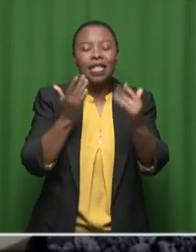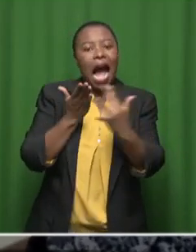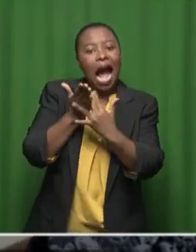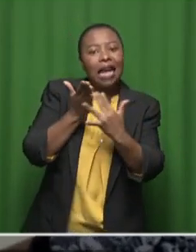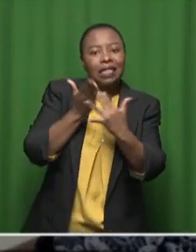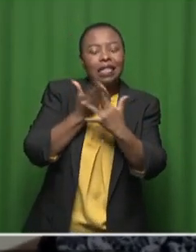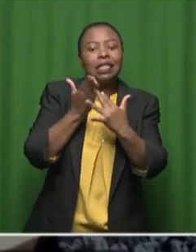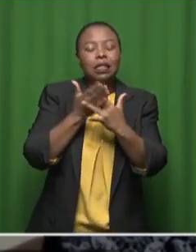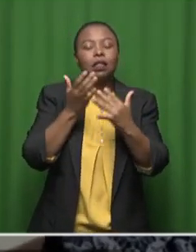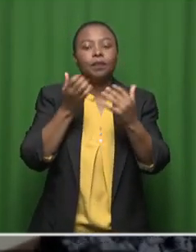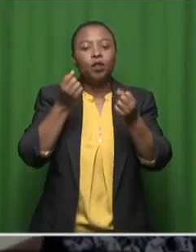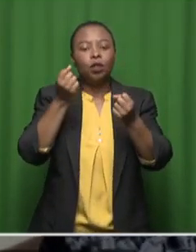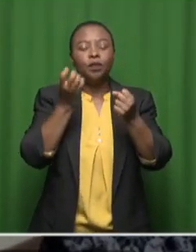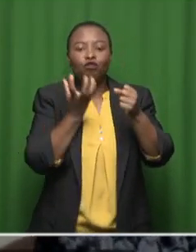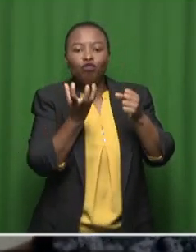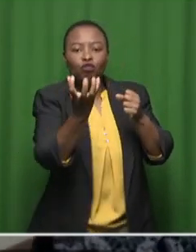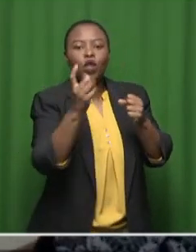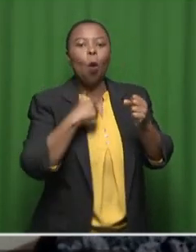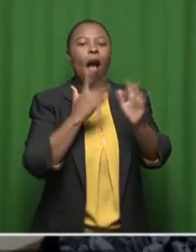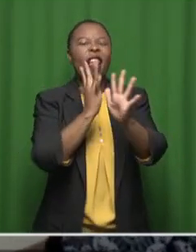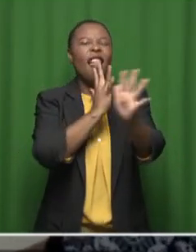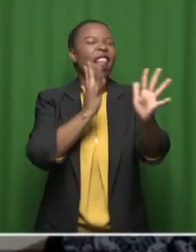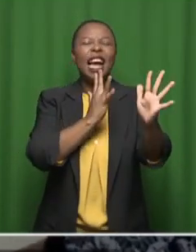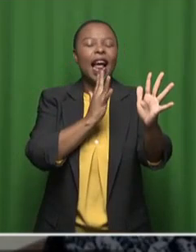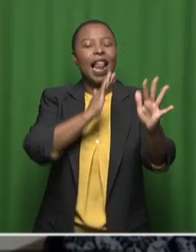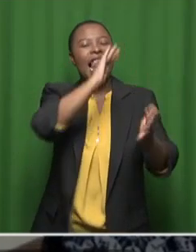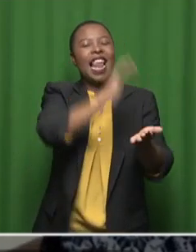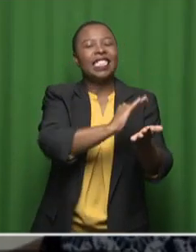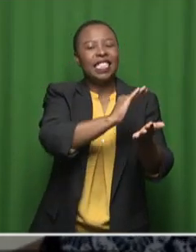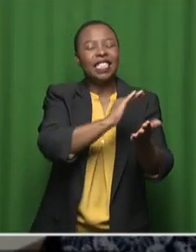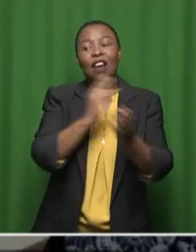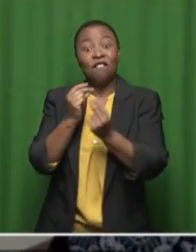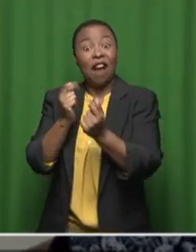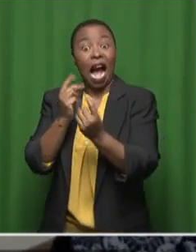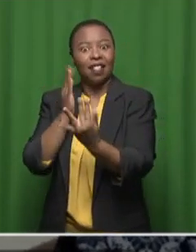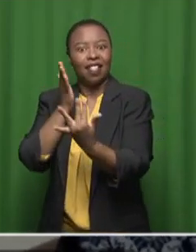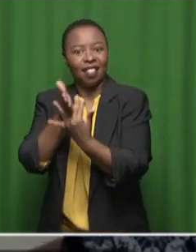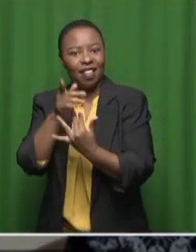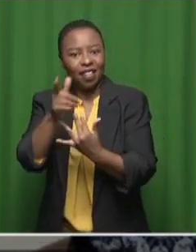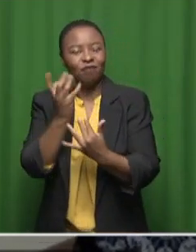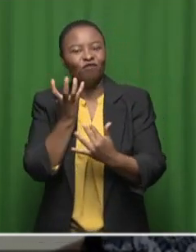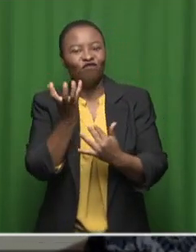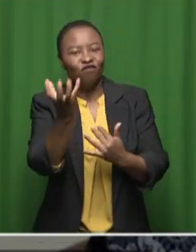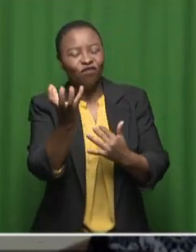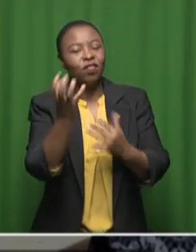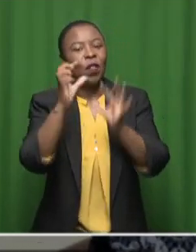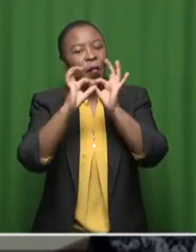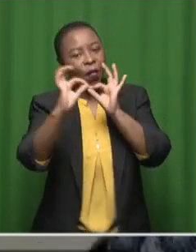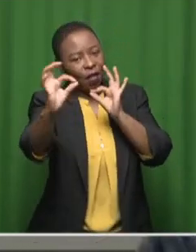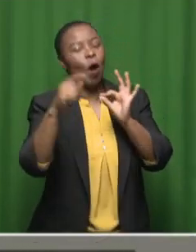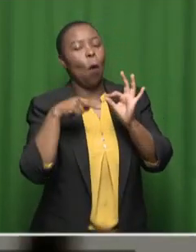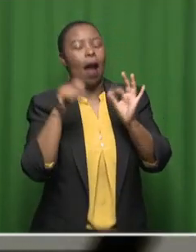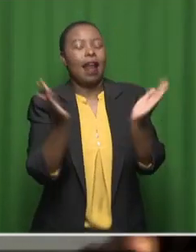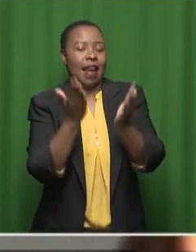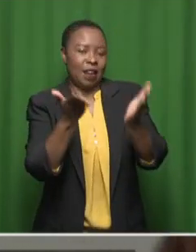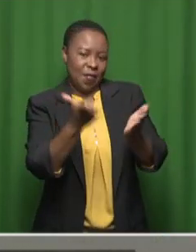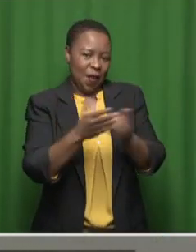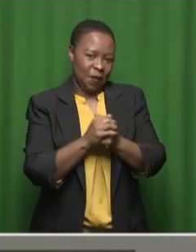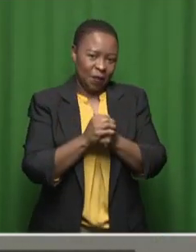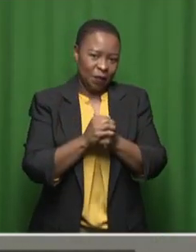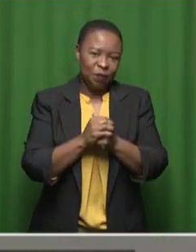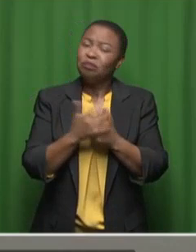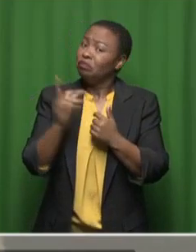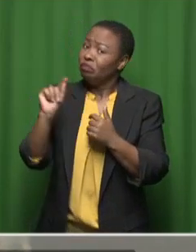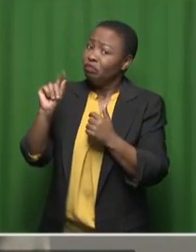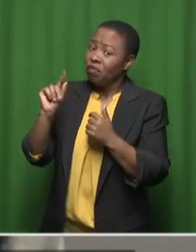cable cars, so less time in the queue. And the uptake on that is also quite encouraging. And of course, there's